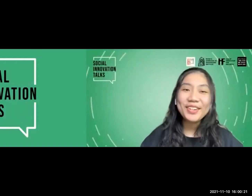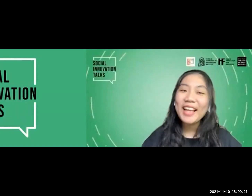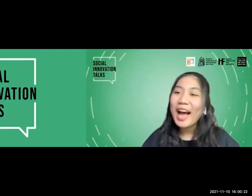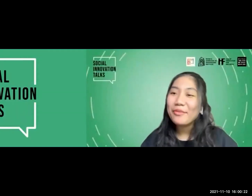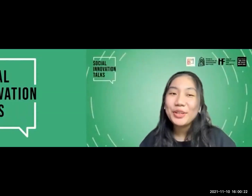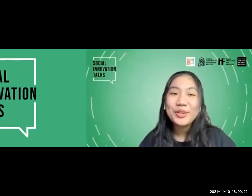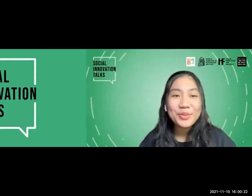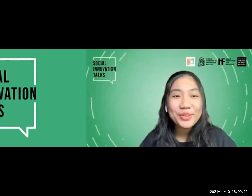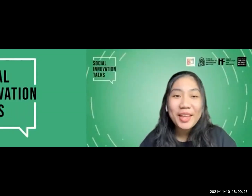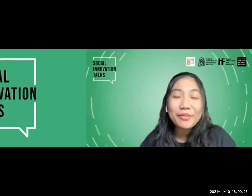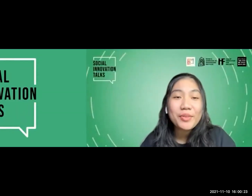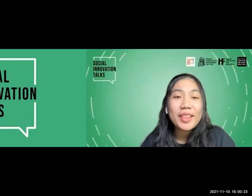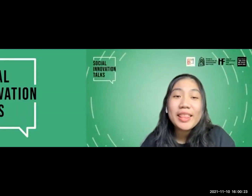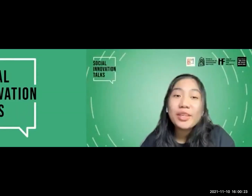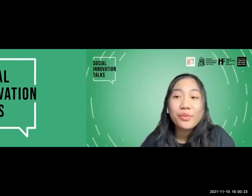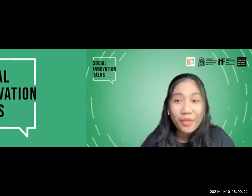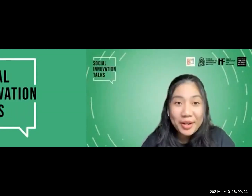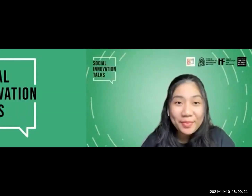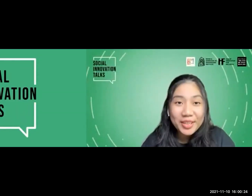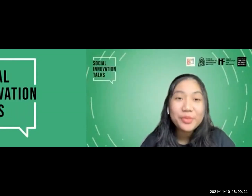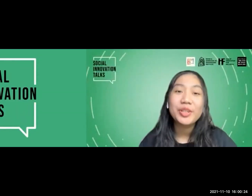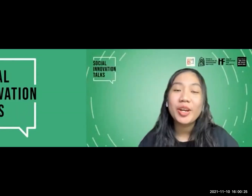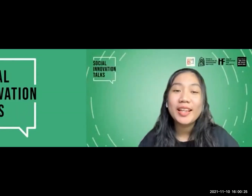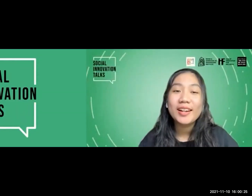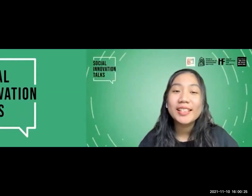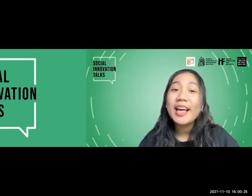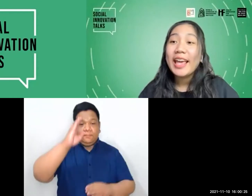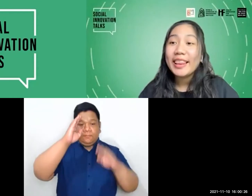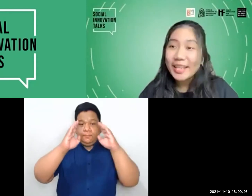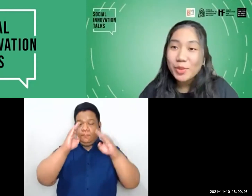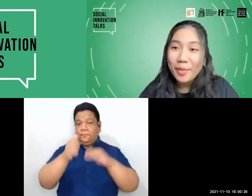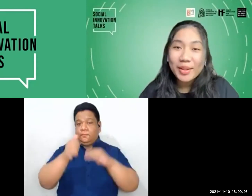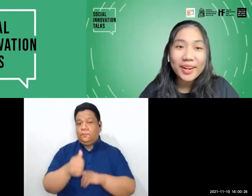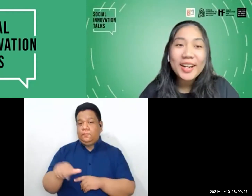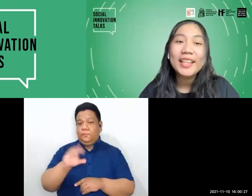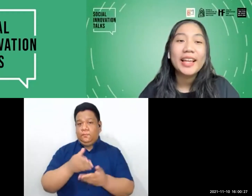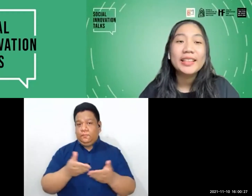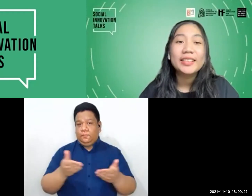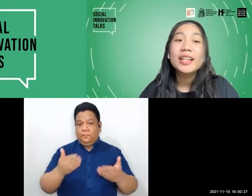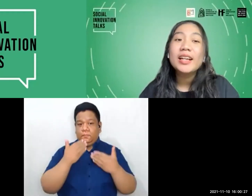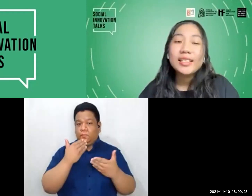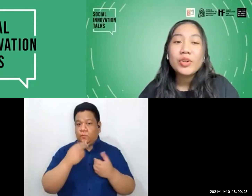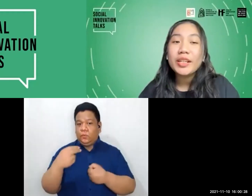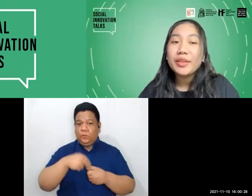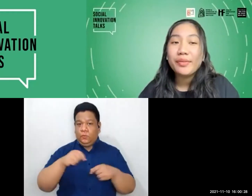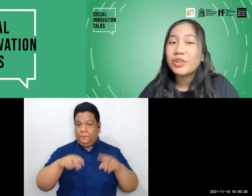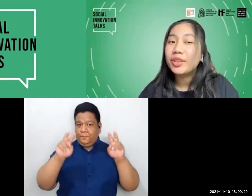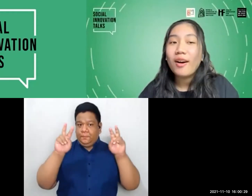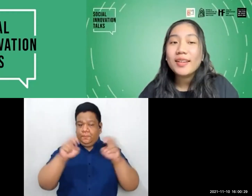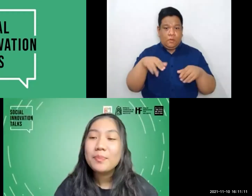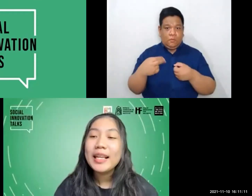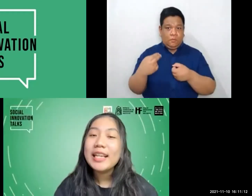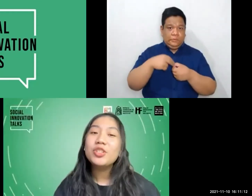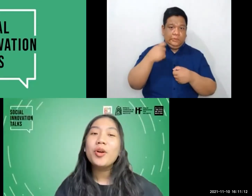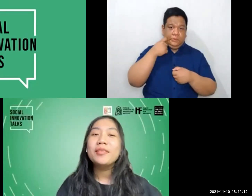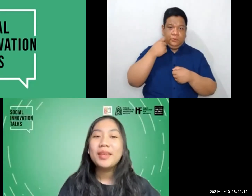Hello, good afternoon, everyone. Thank you very much for joining us in this webinar entitled Social Innovation